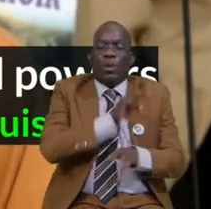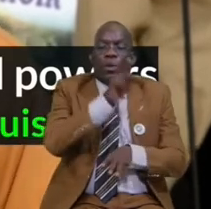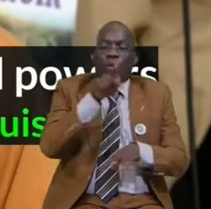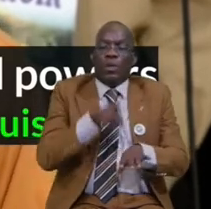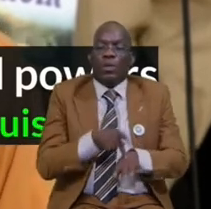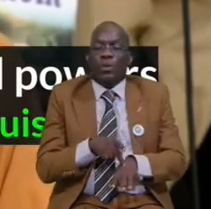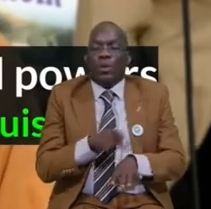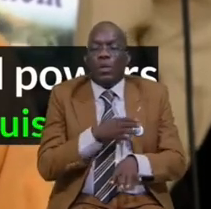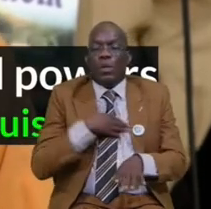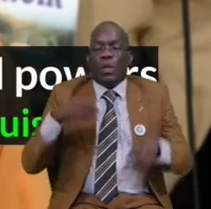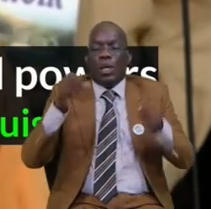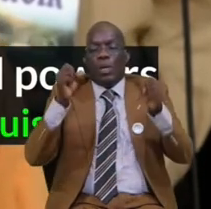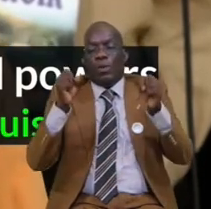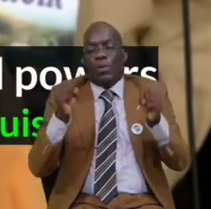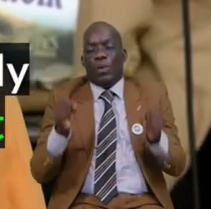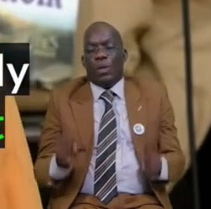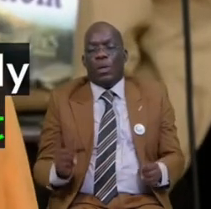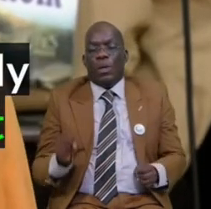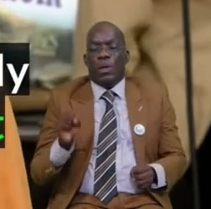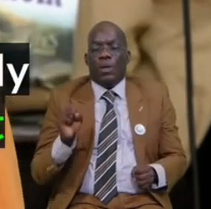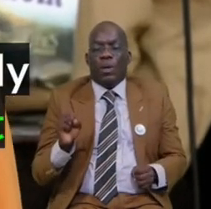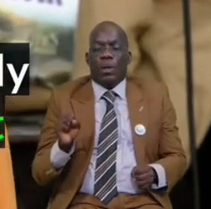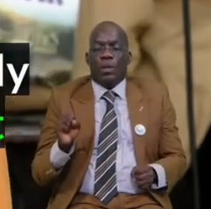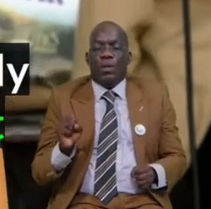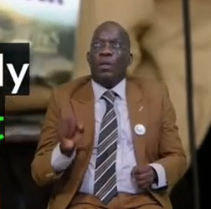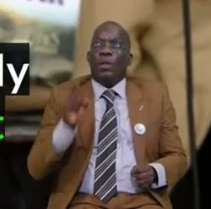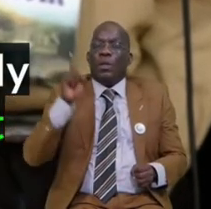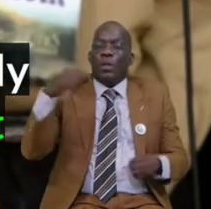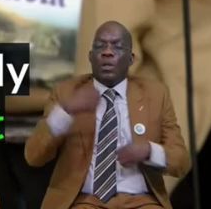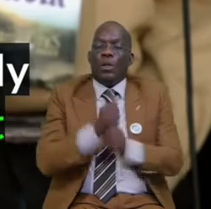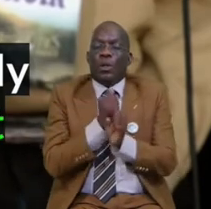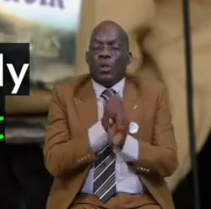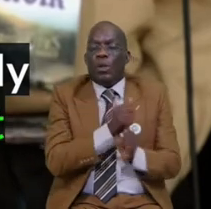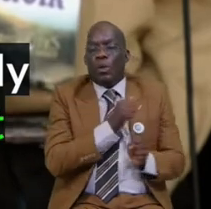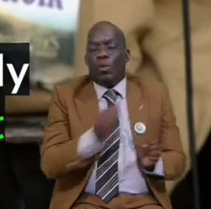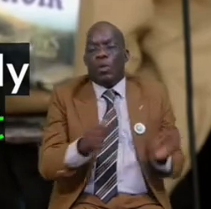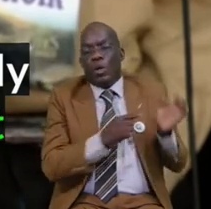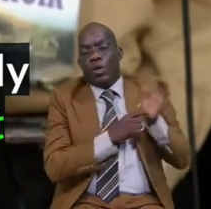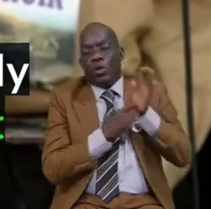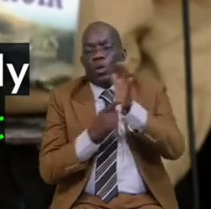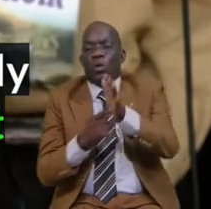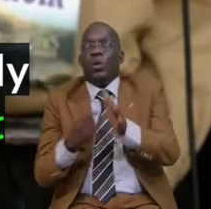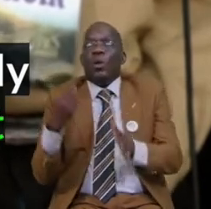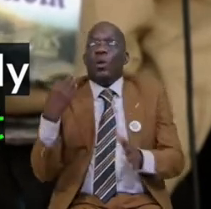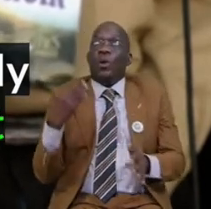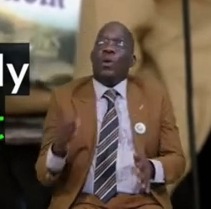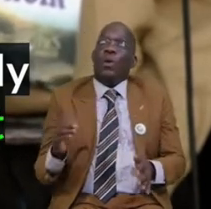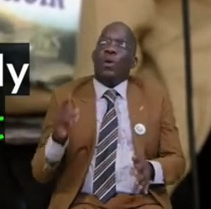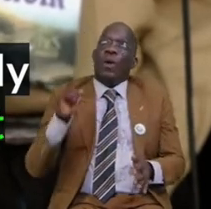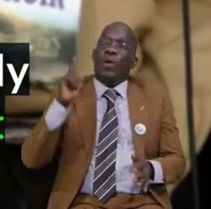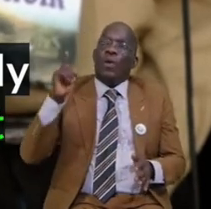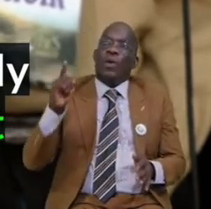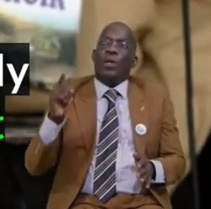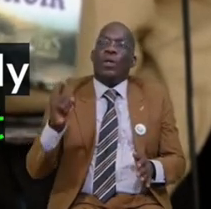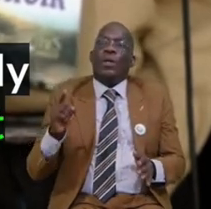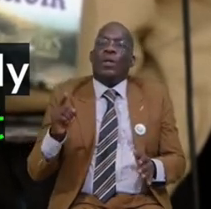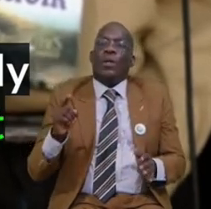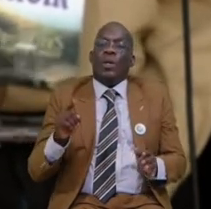principalities and powers, he made a show of them